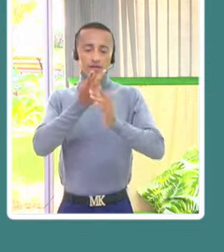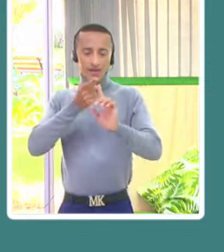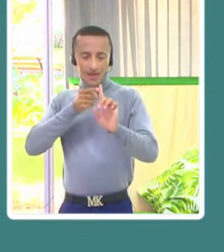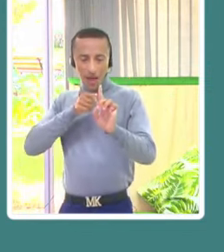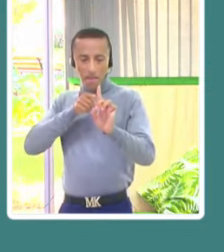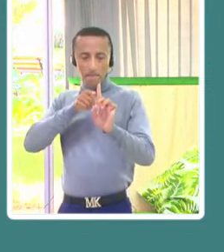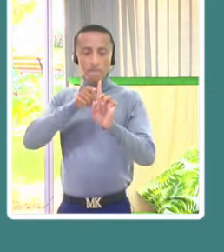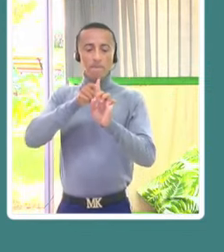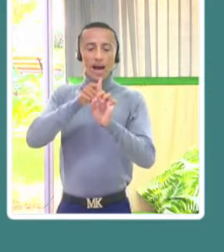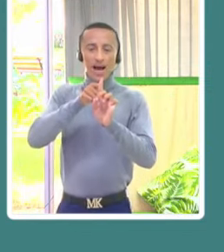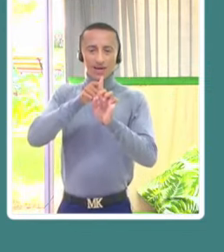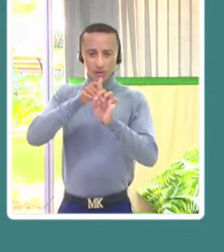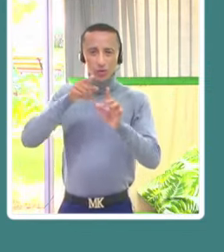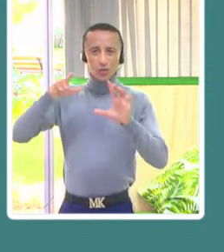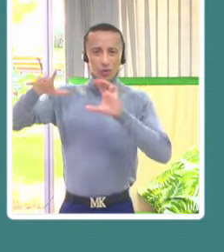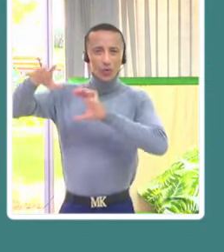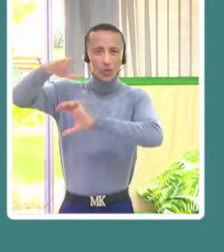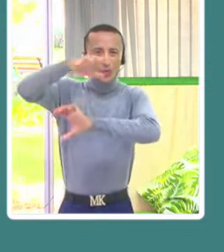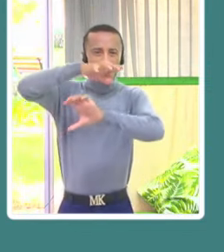clean mobility,